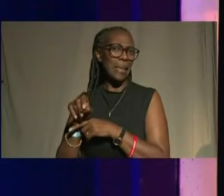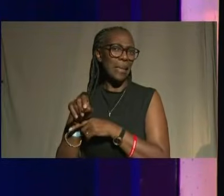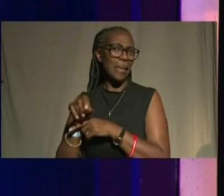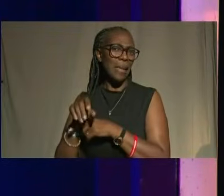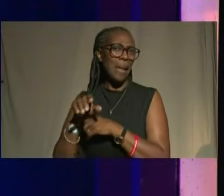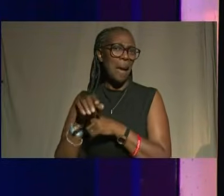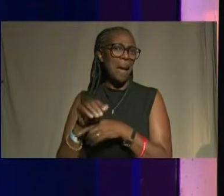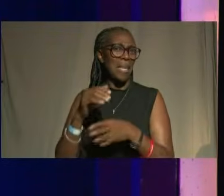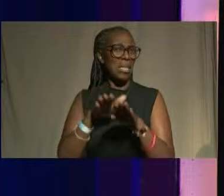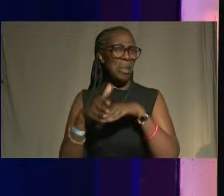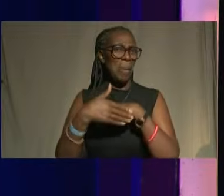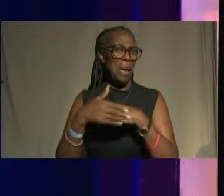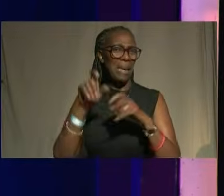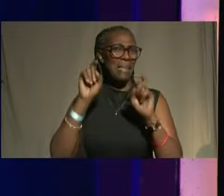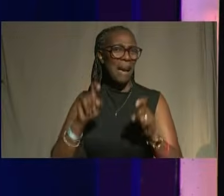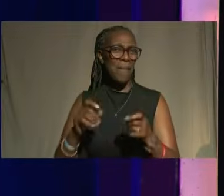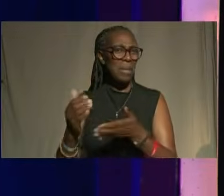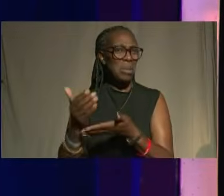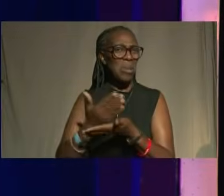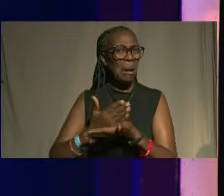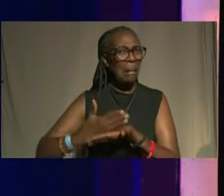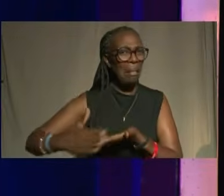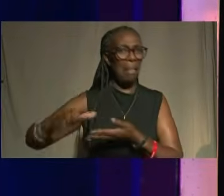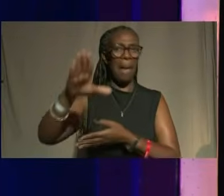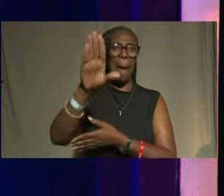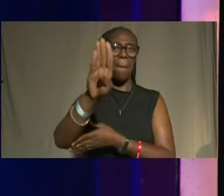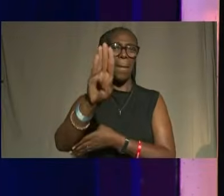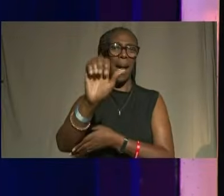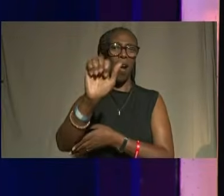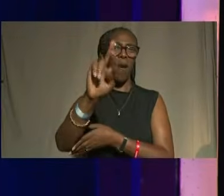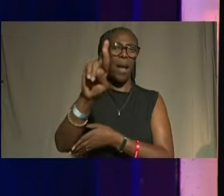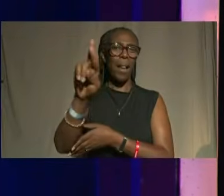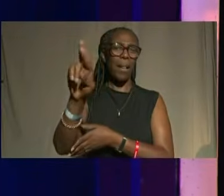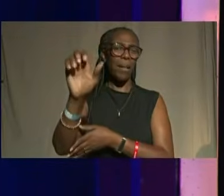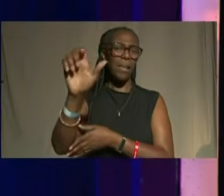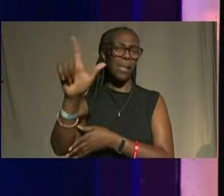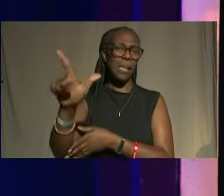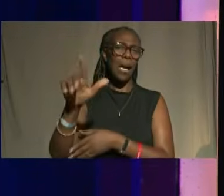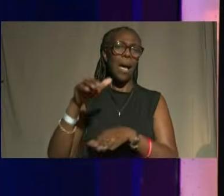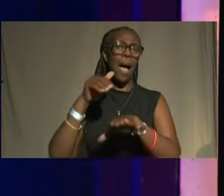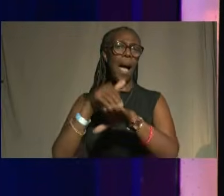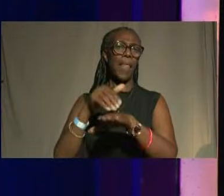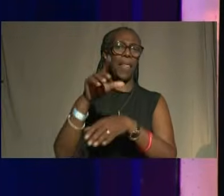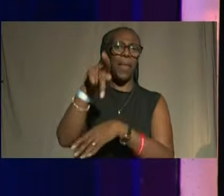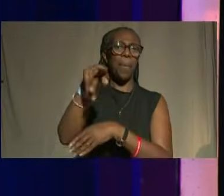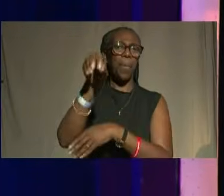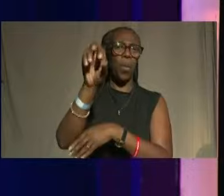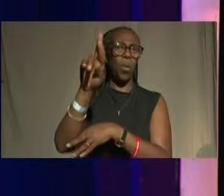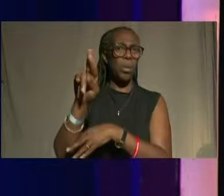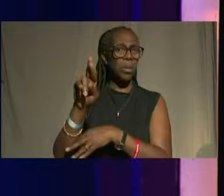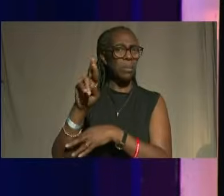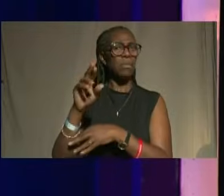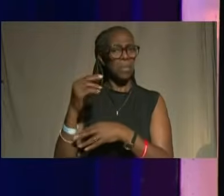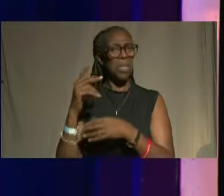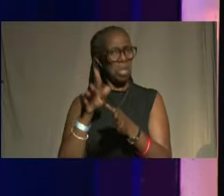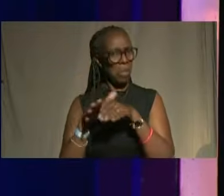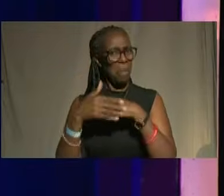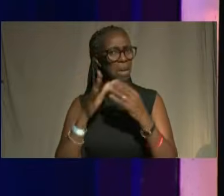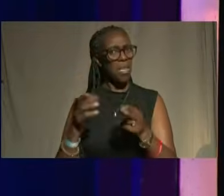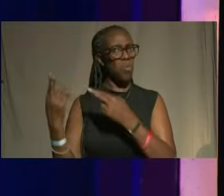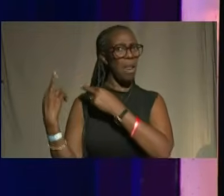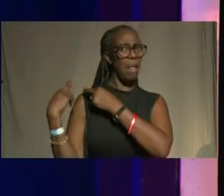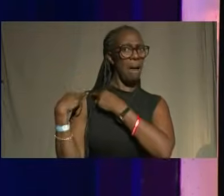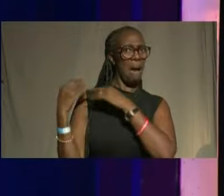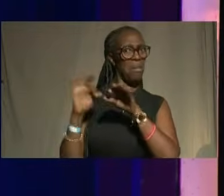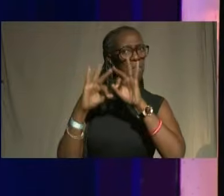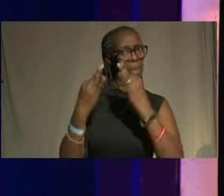port. And that has been a concern for some of our Jamaicans who do rely on their families overseas to help